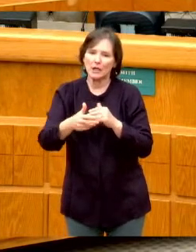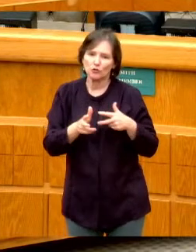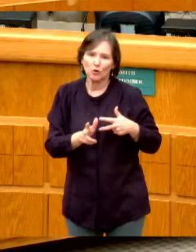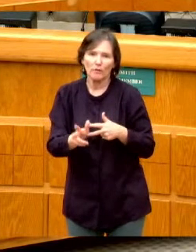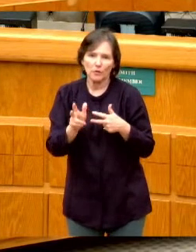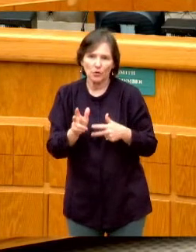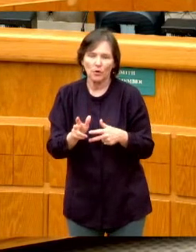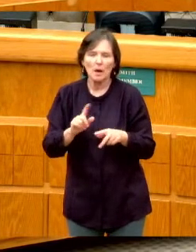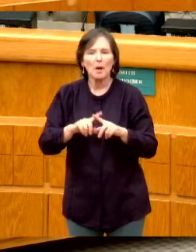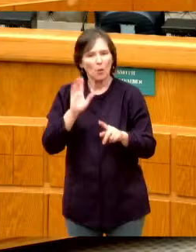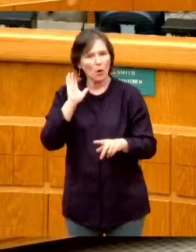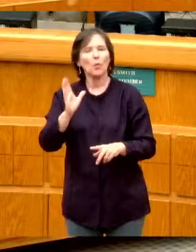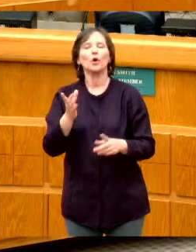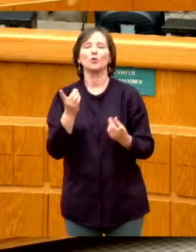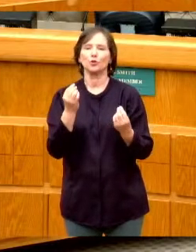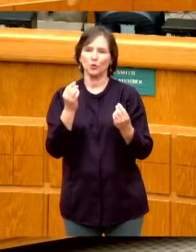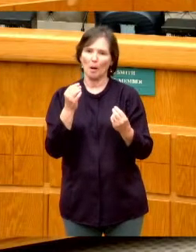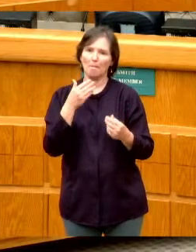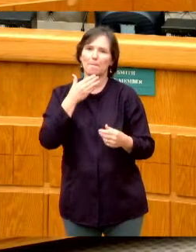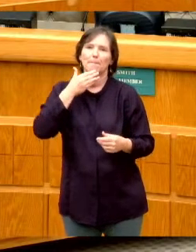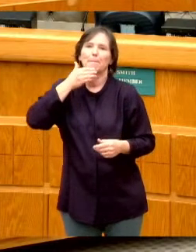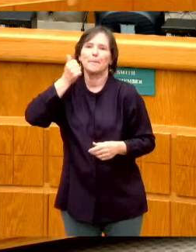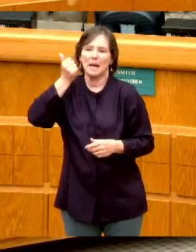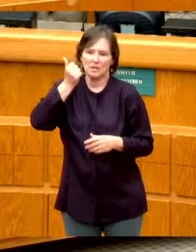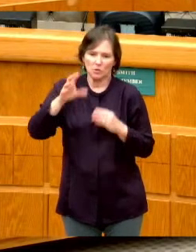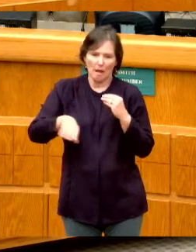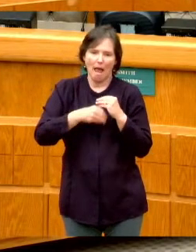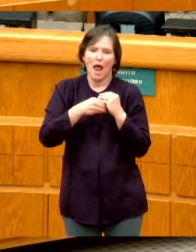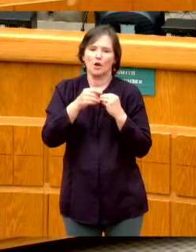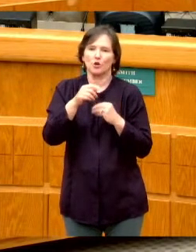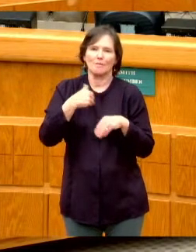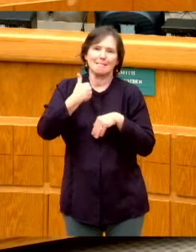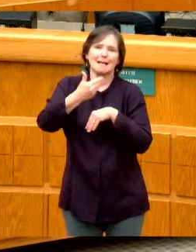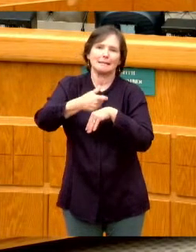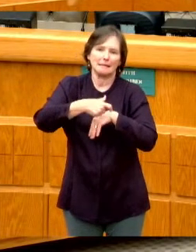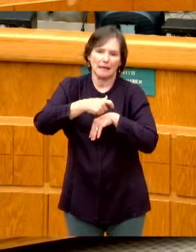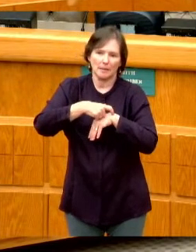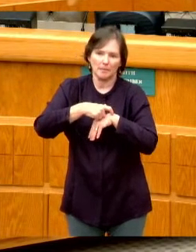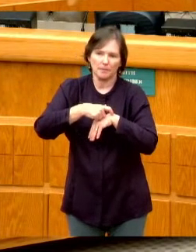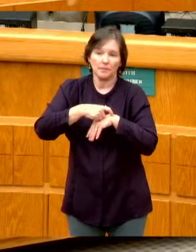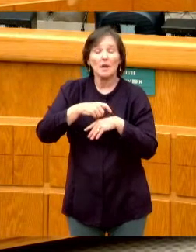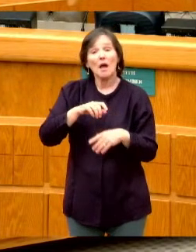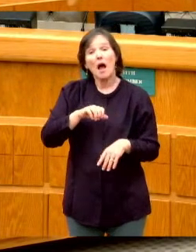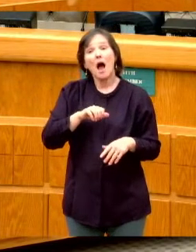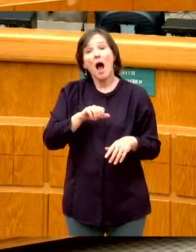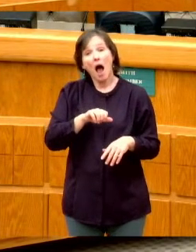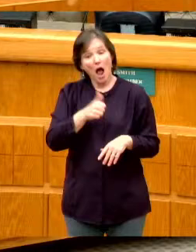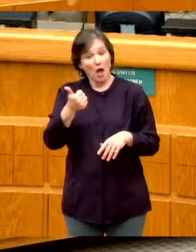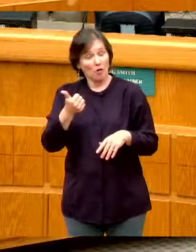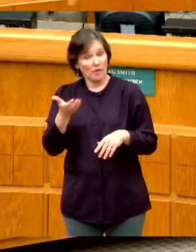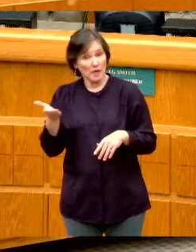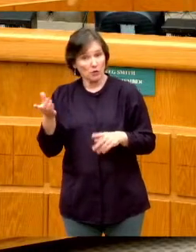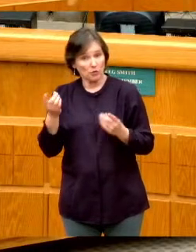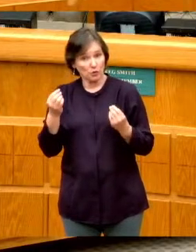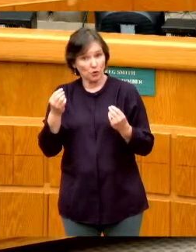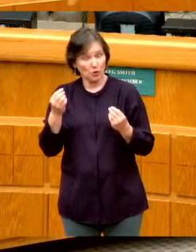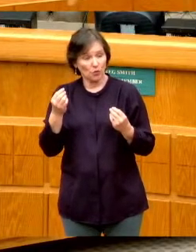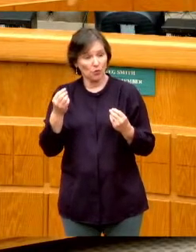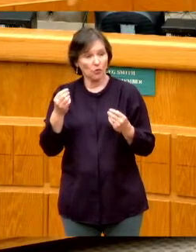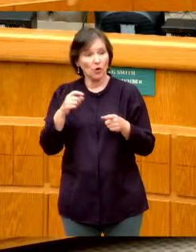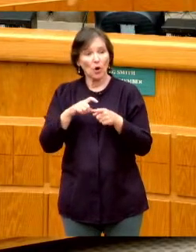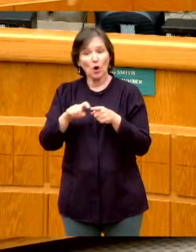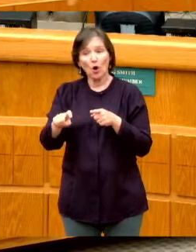our best. Alternatively, re-register on another day that we have the phone bank open. If you